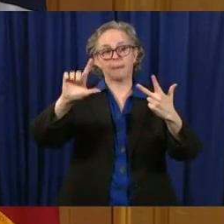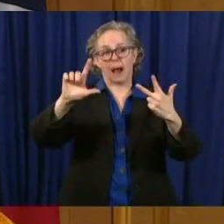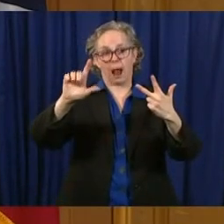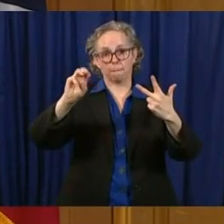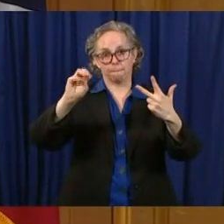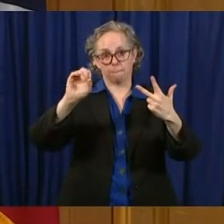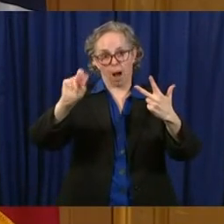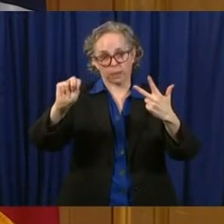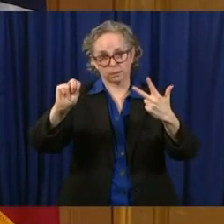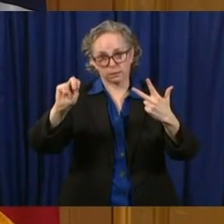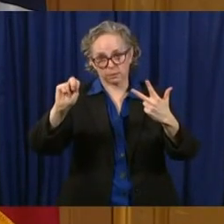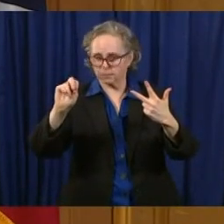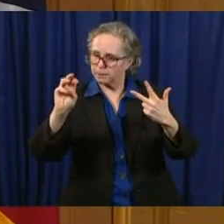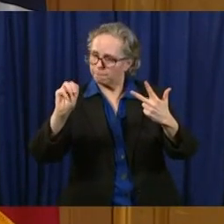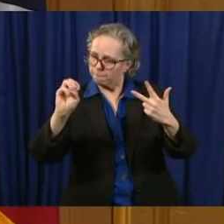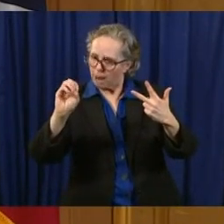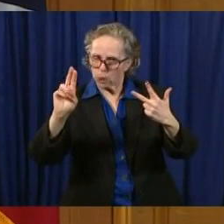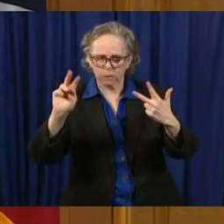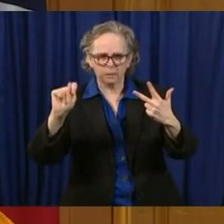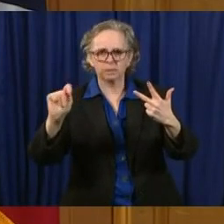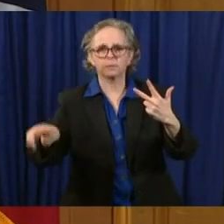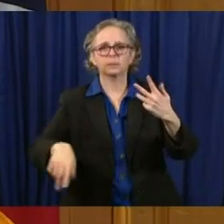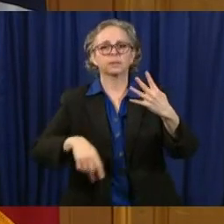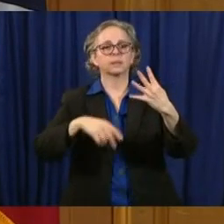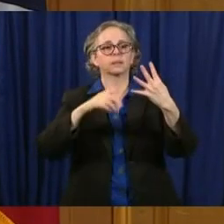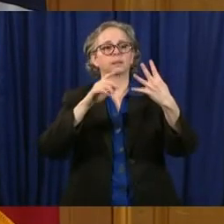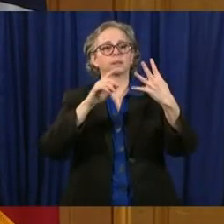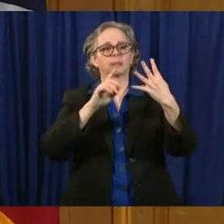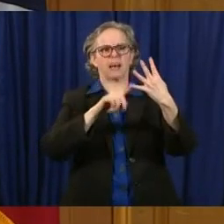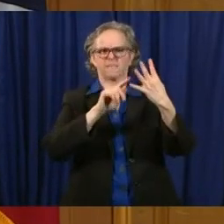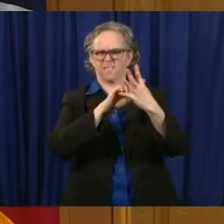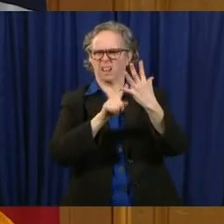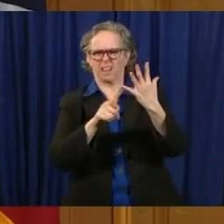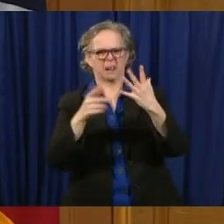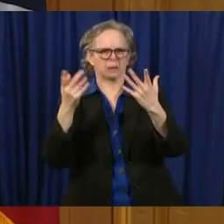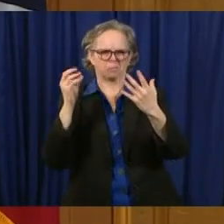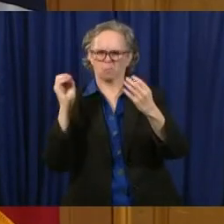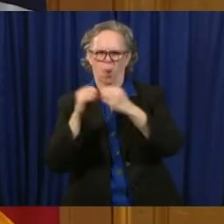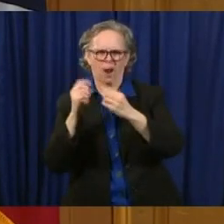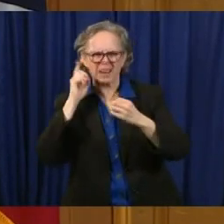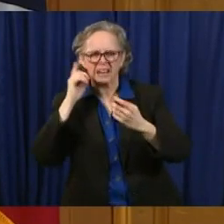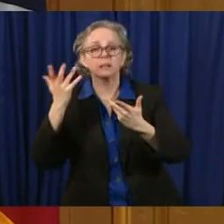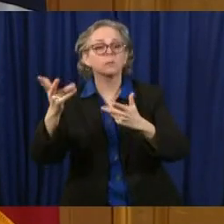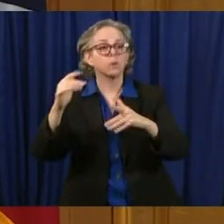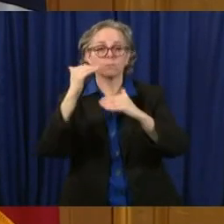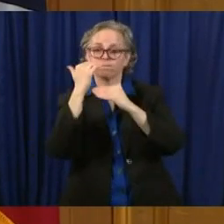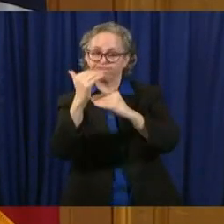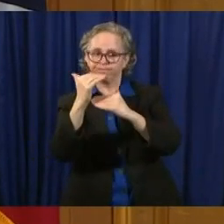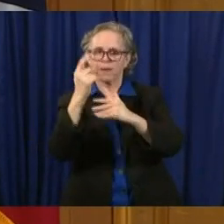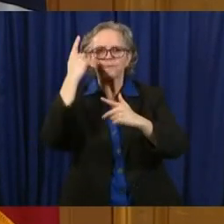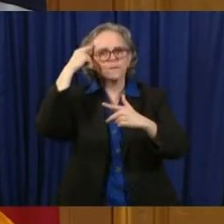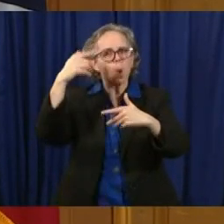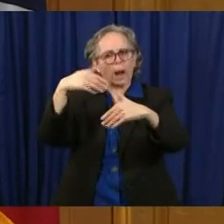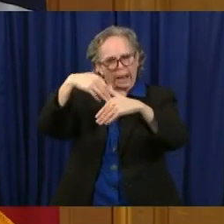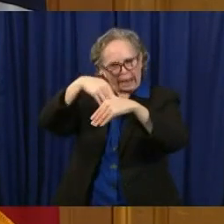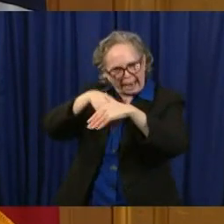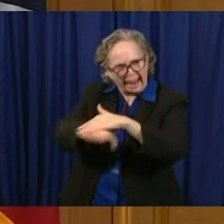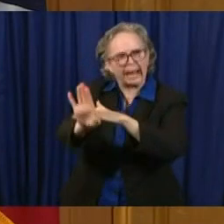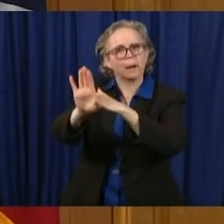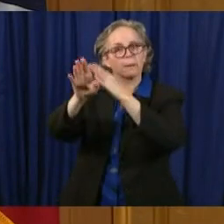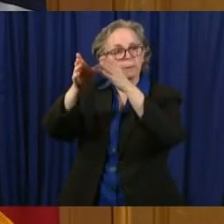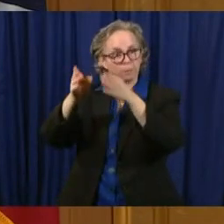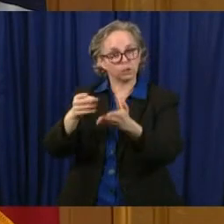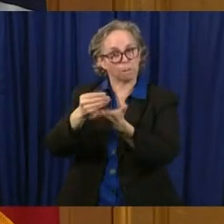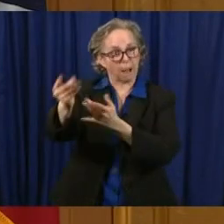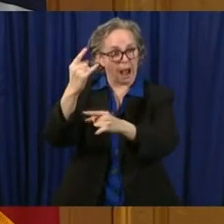in those counties will be restricted during the course of this epidemic to those who